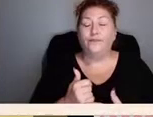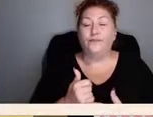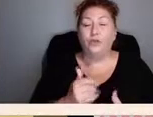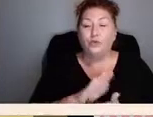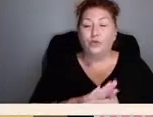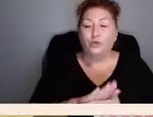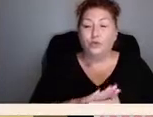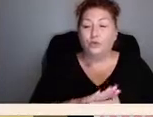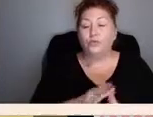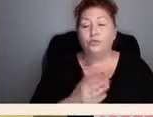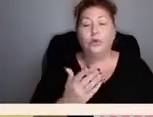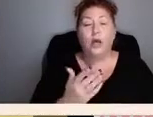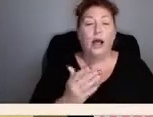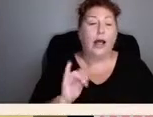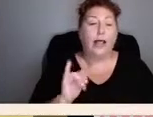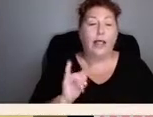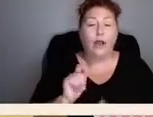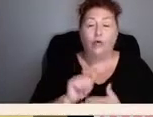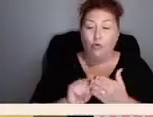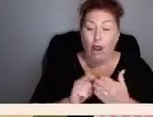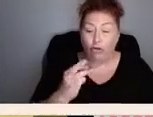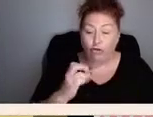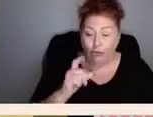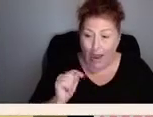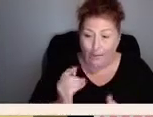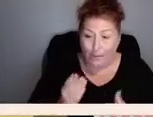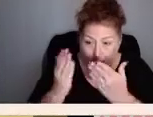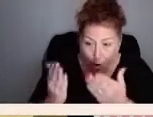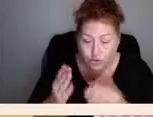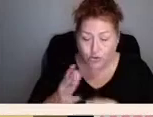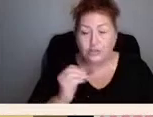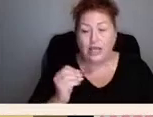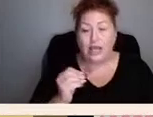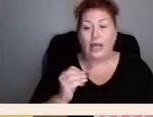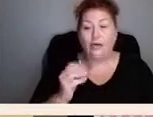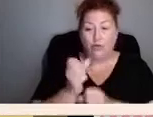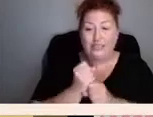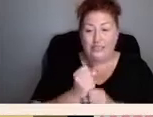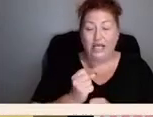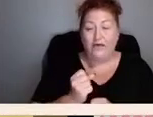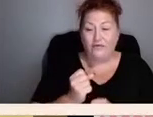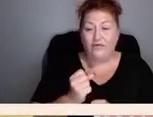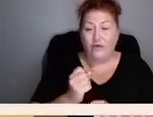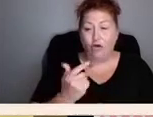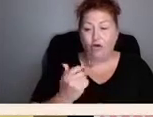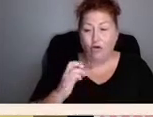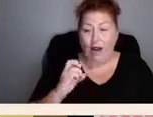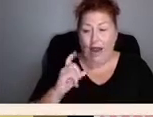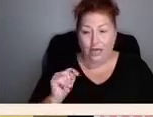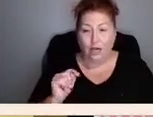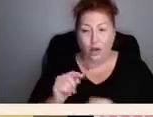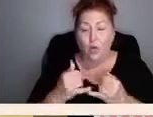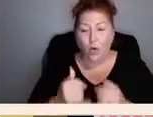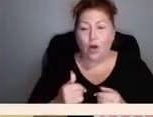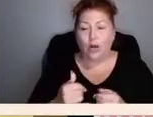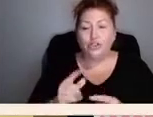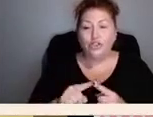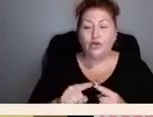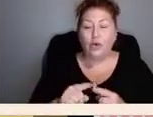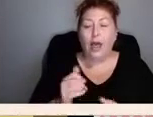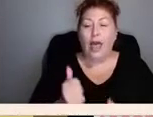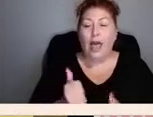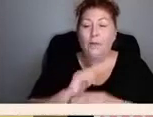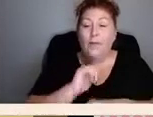institutions write grant proposals and receive grant awards to help implement programs.